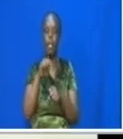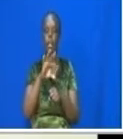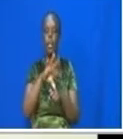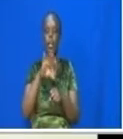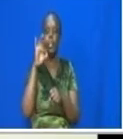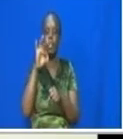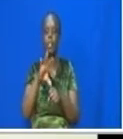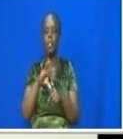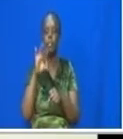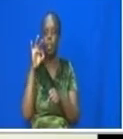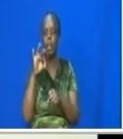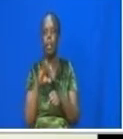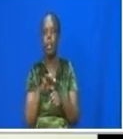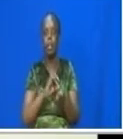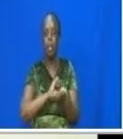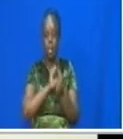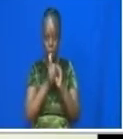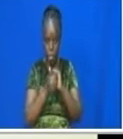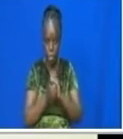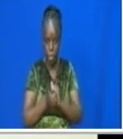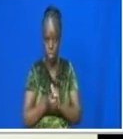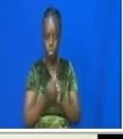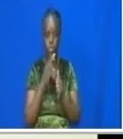can identify